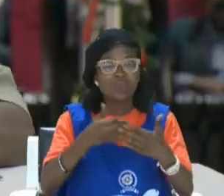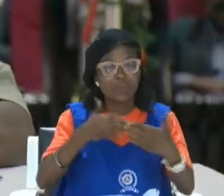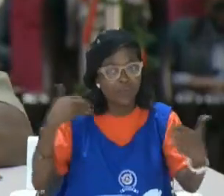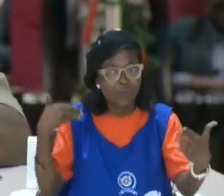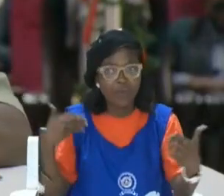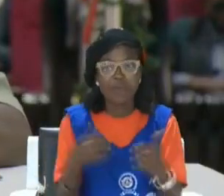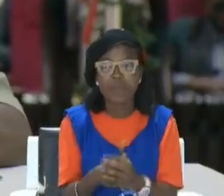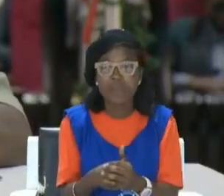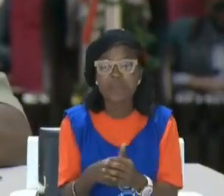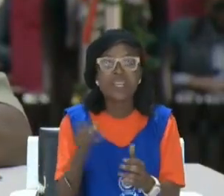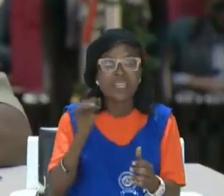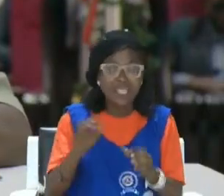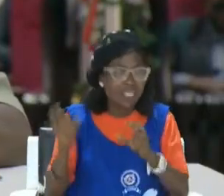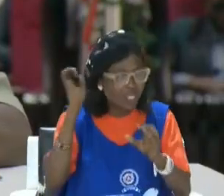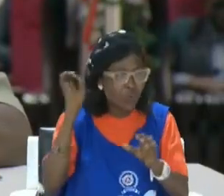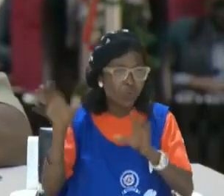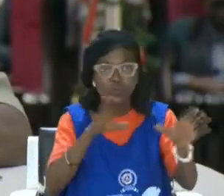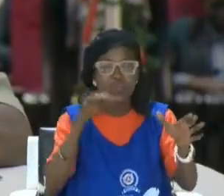He do it again.